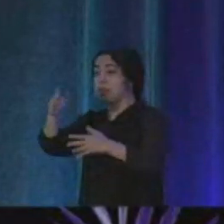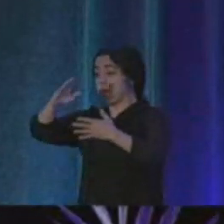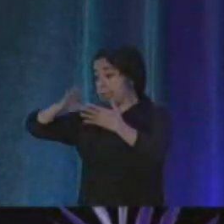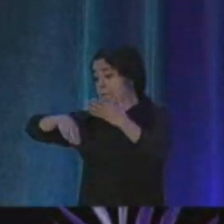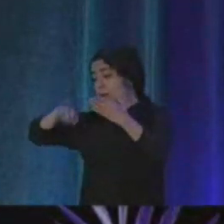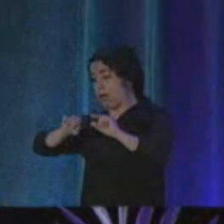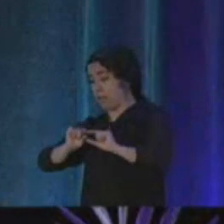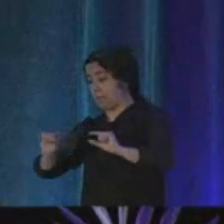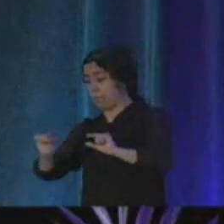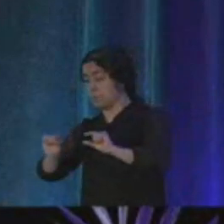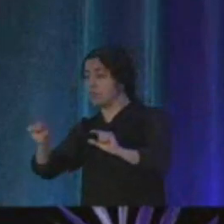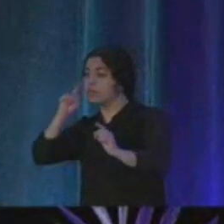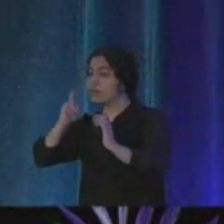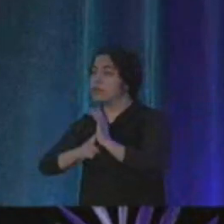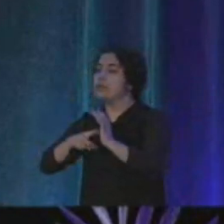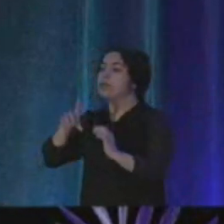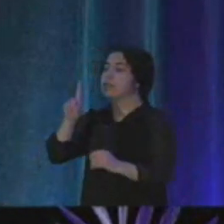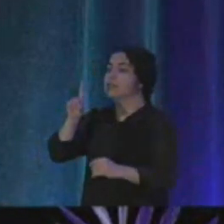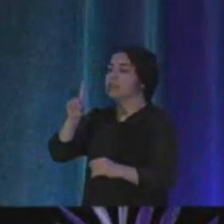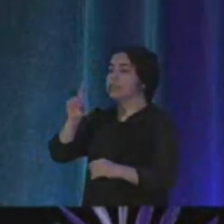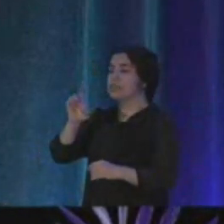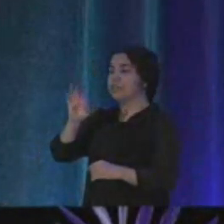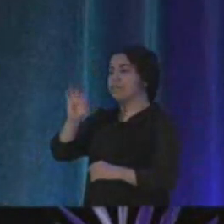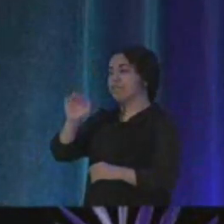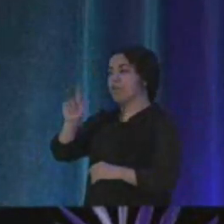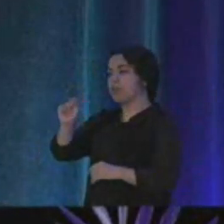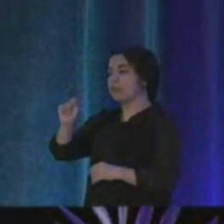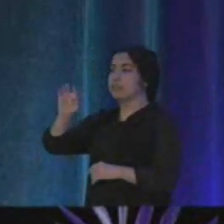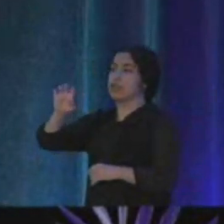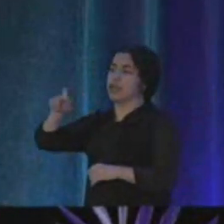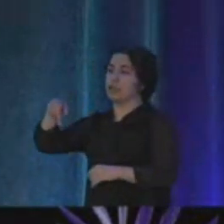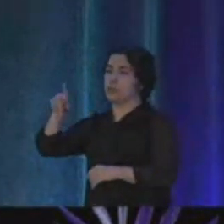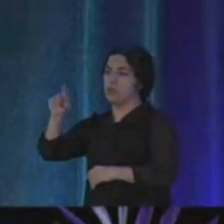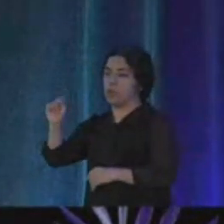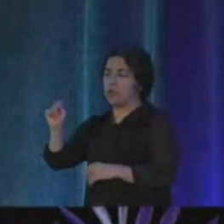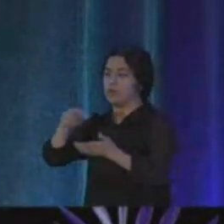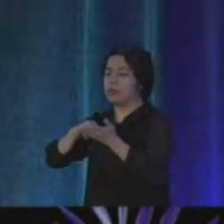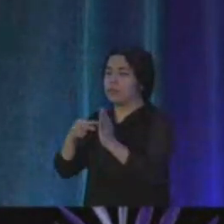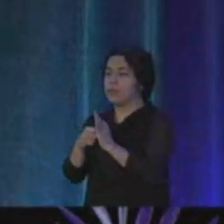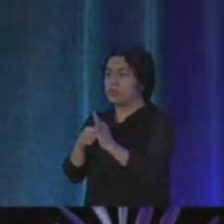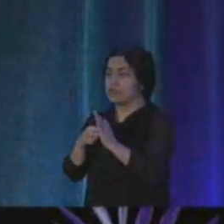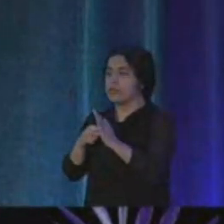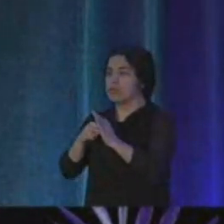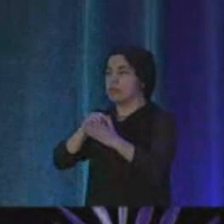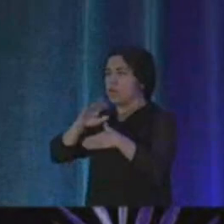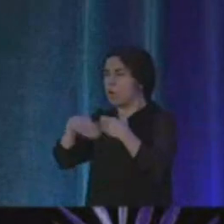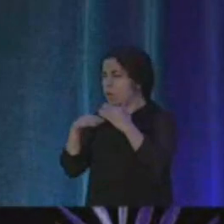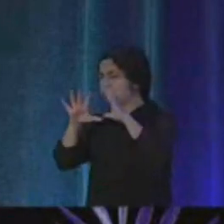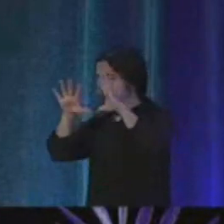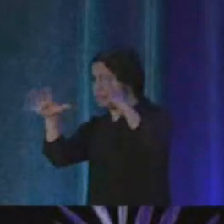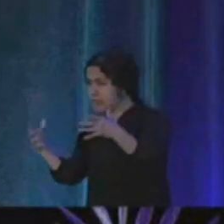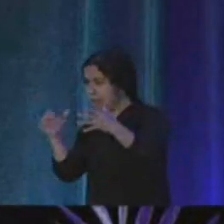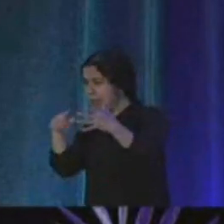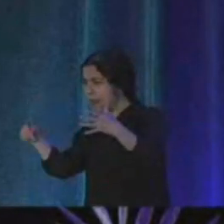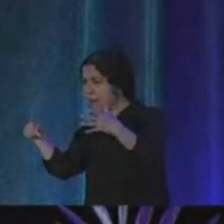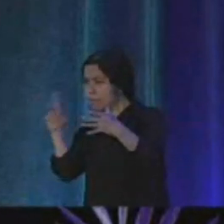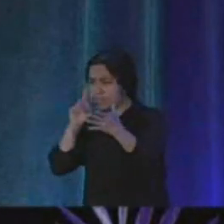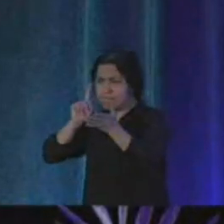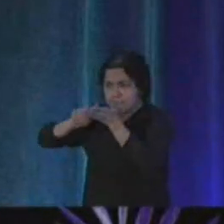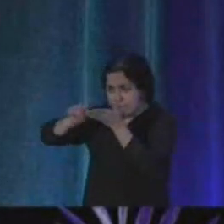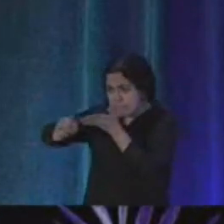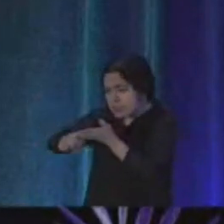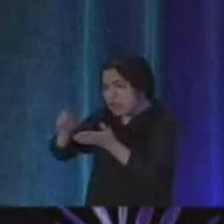this default export, which is wrapping our app with Sentry for error reporting and some of those analytics.